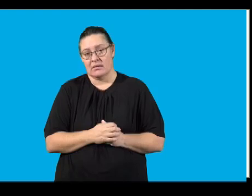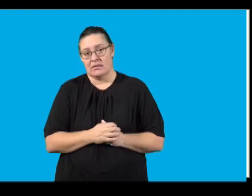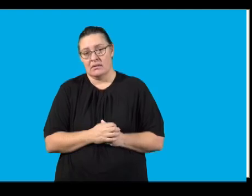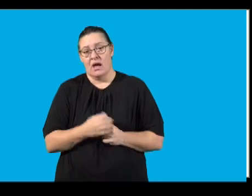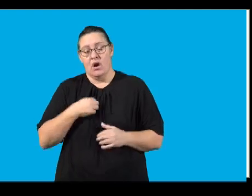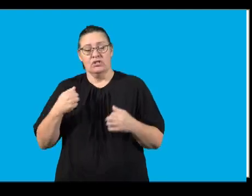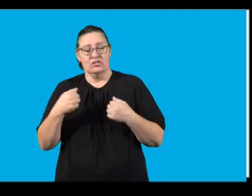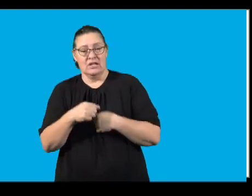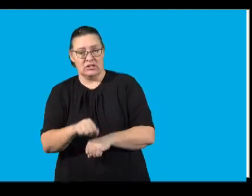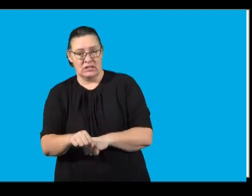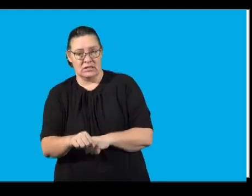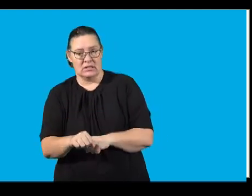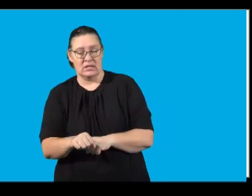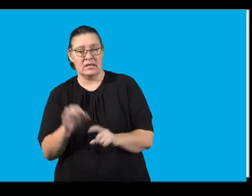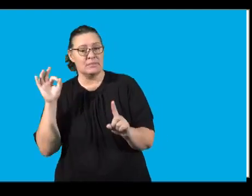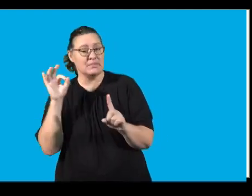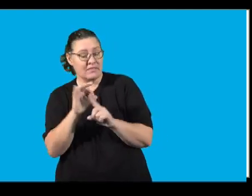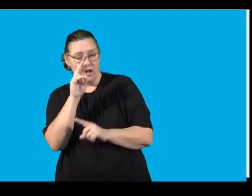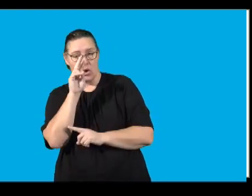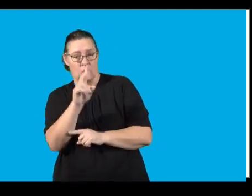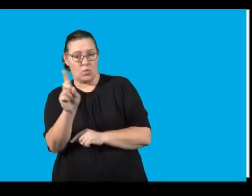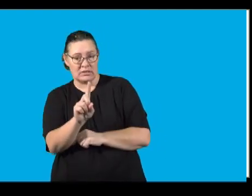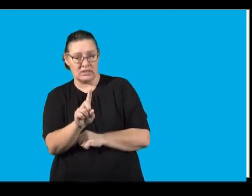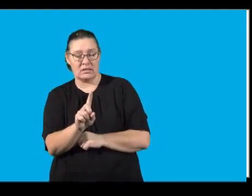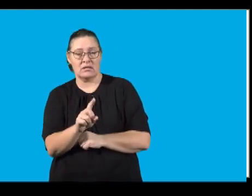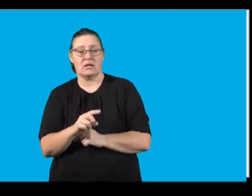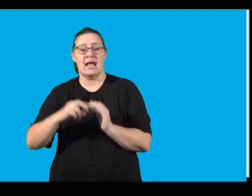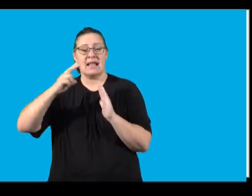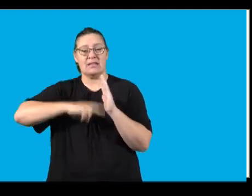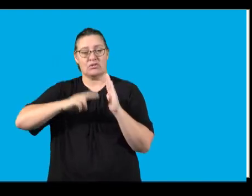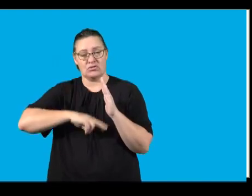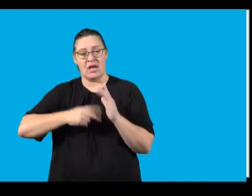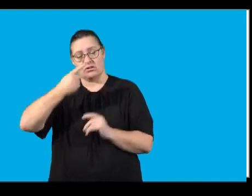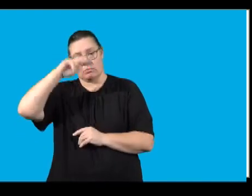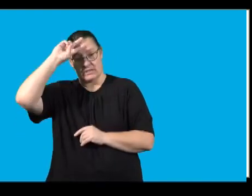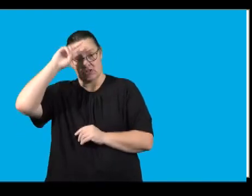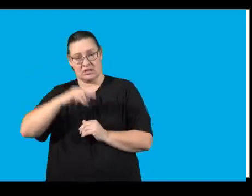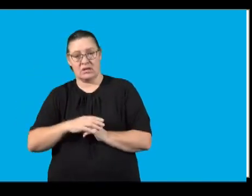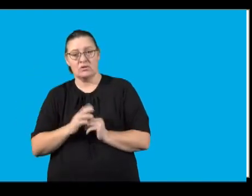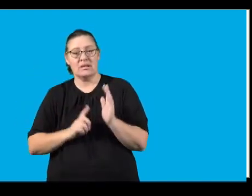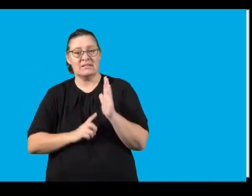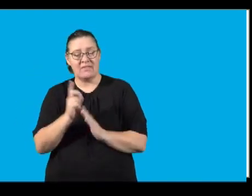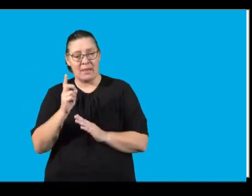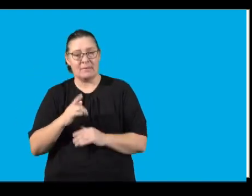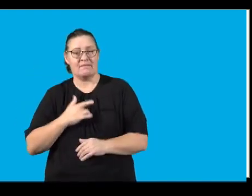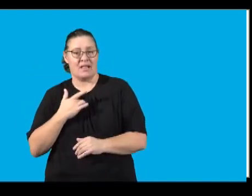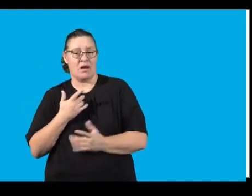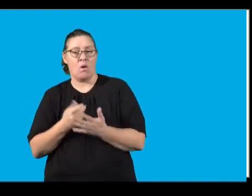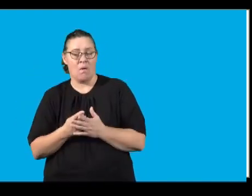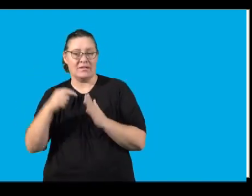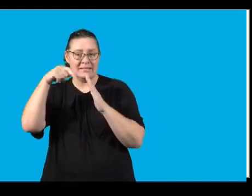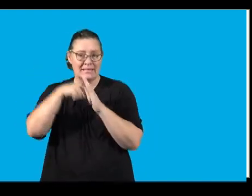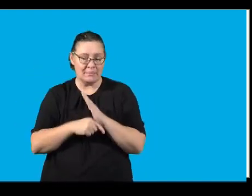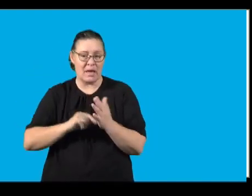1. Then our strategies we specifically looked at was our literary interpretation